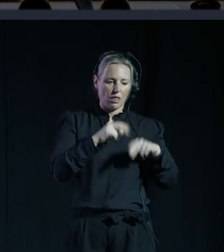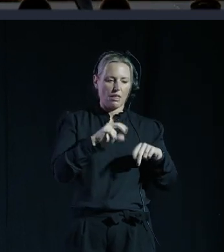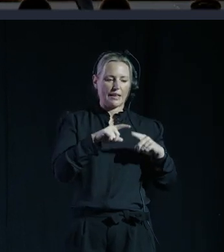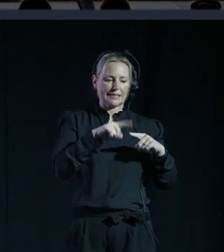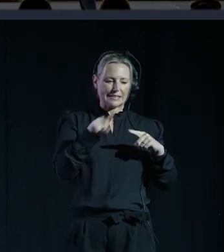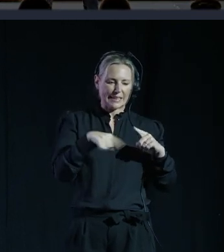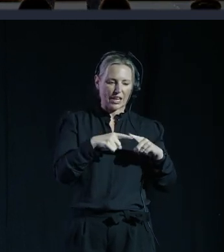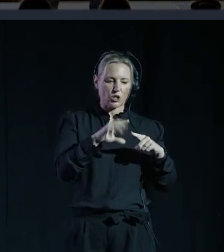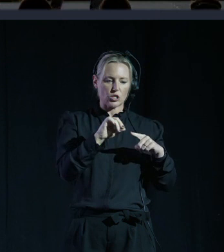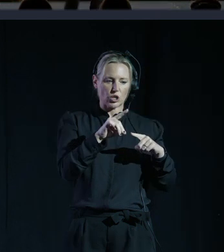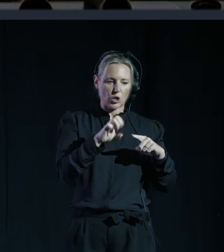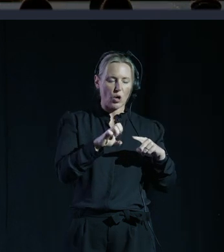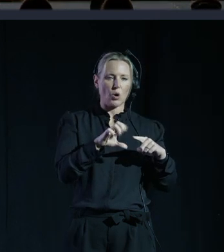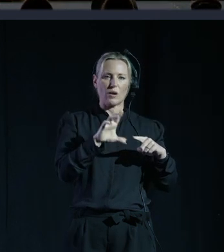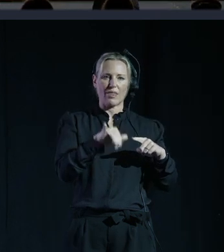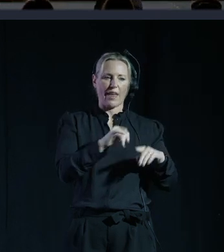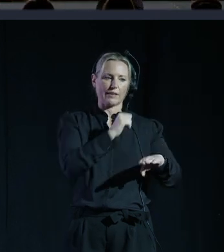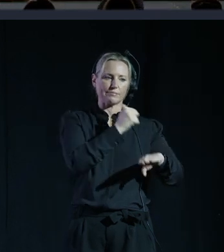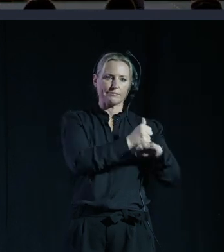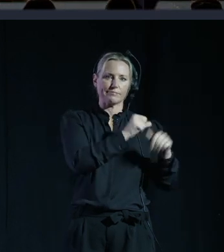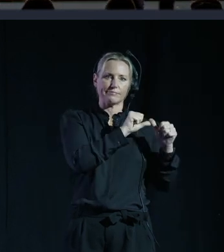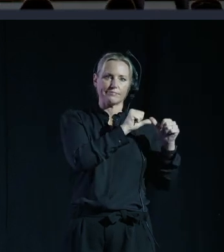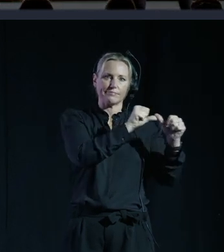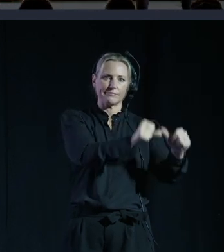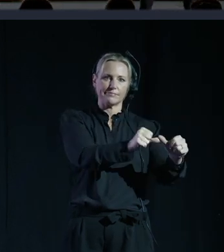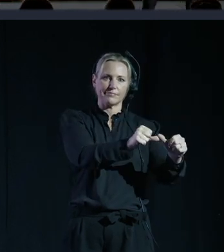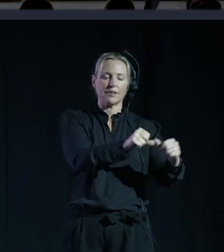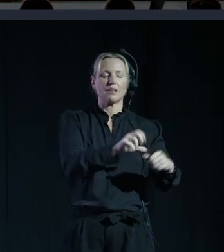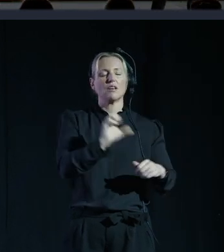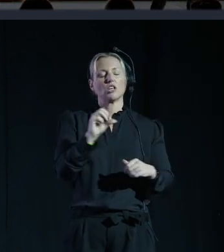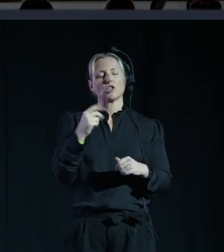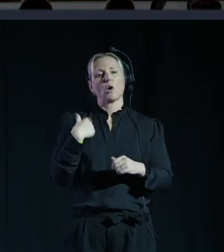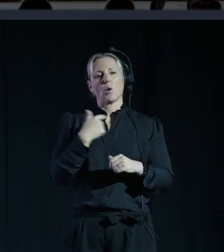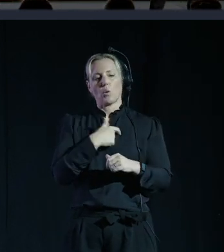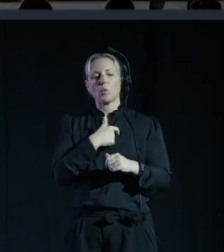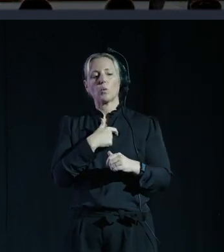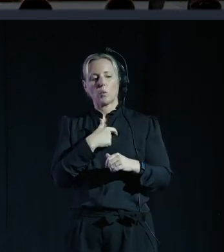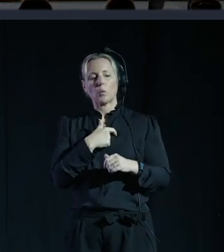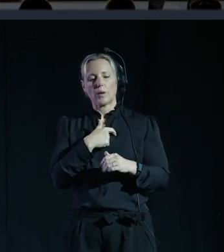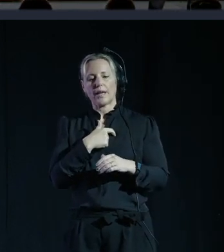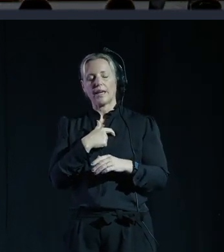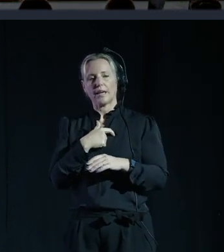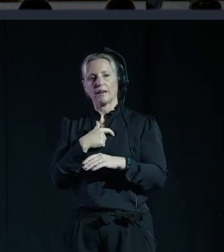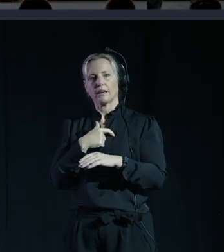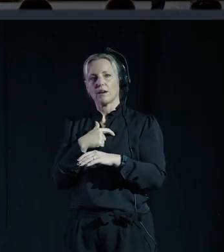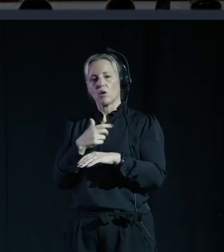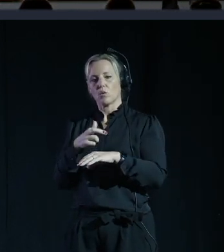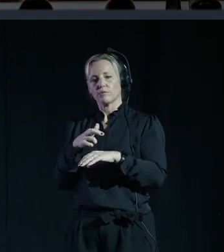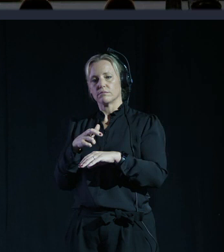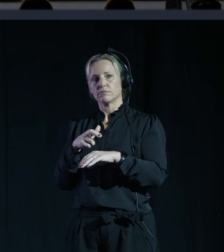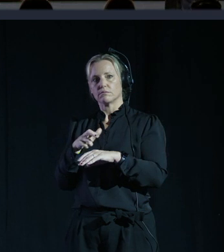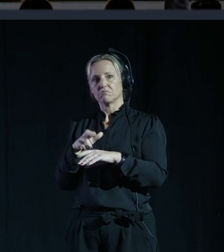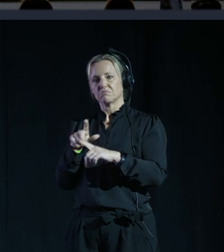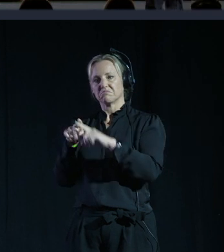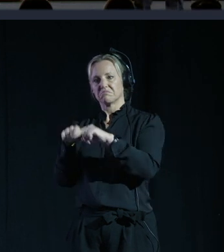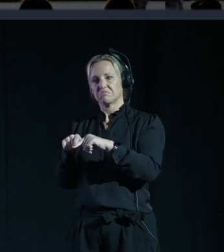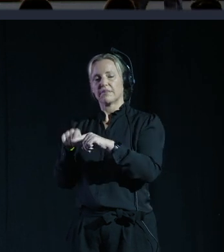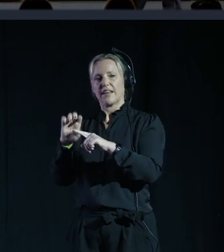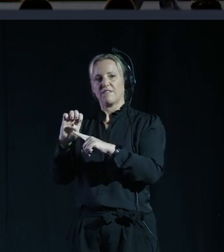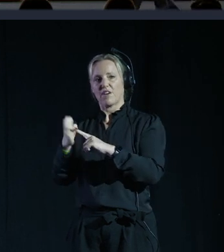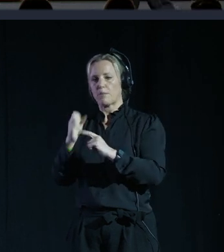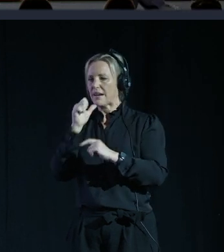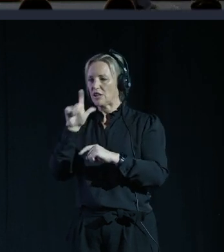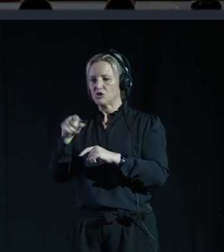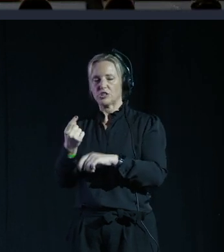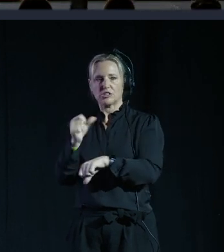So starting with the latest version here, we actually defer to an environment, not just a job. And that means that we'll